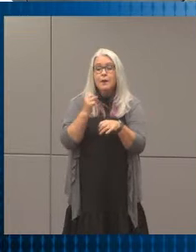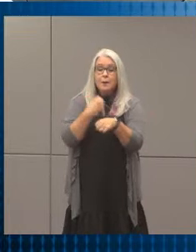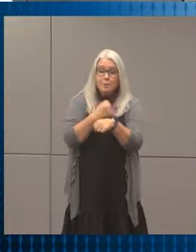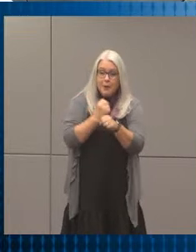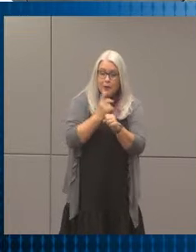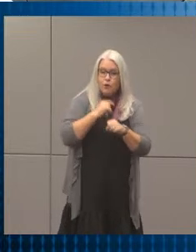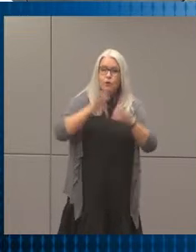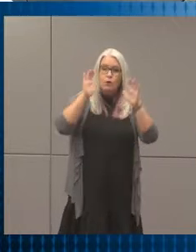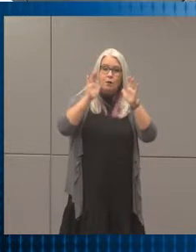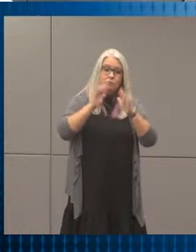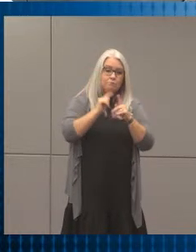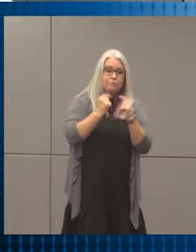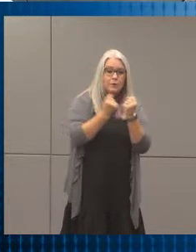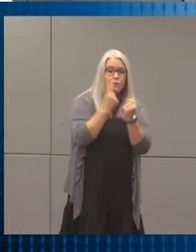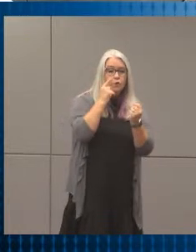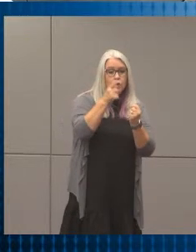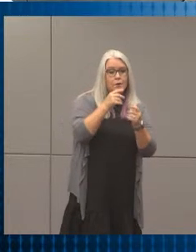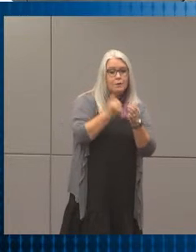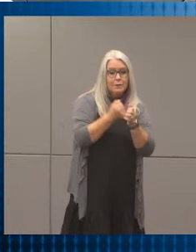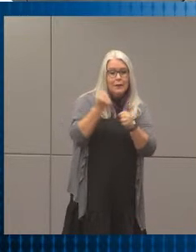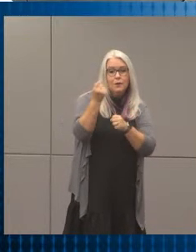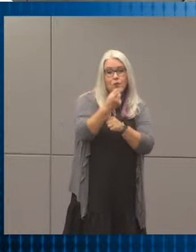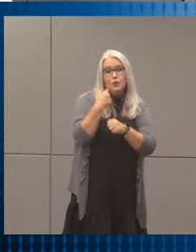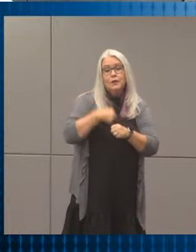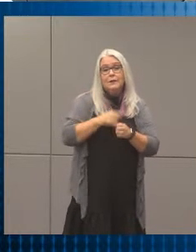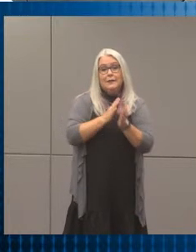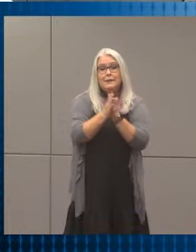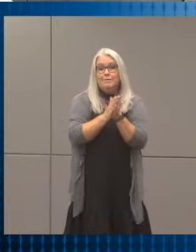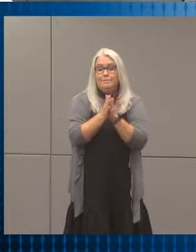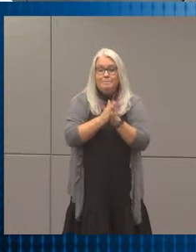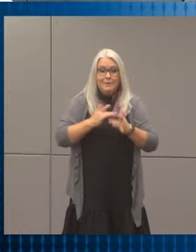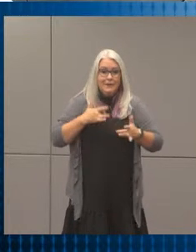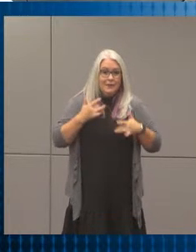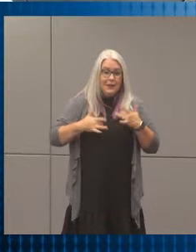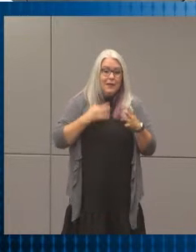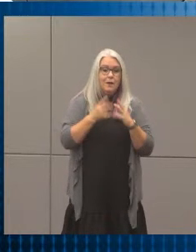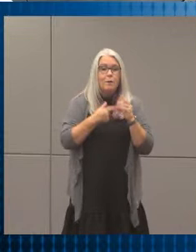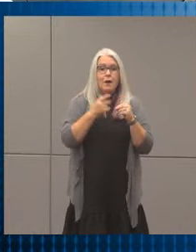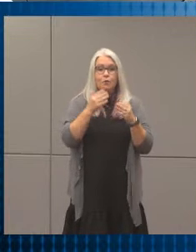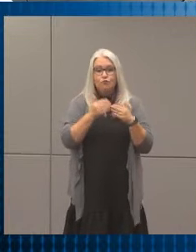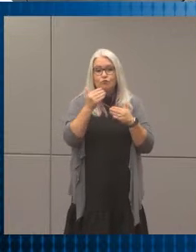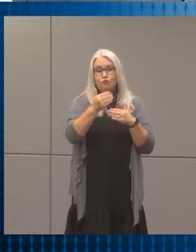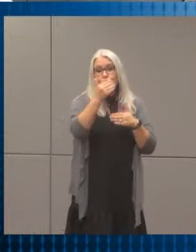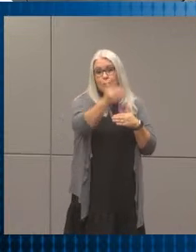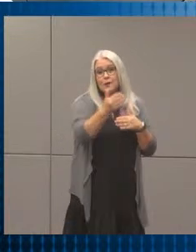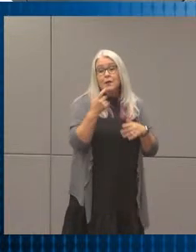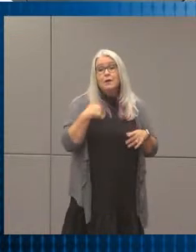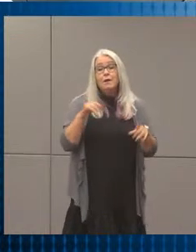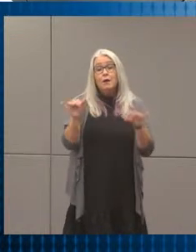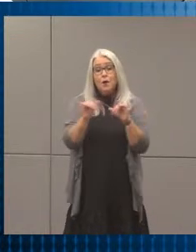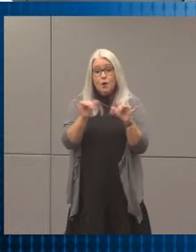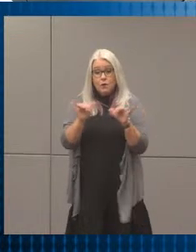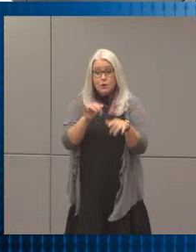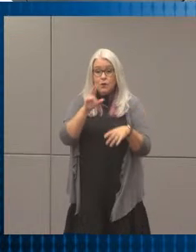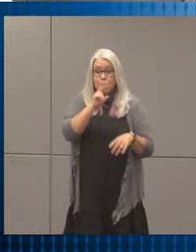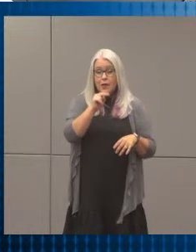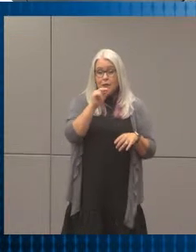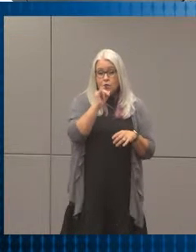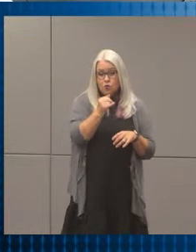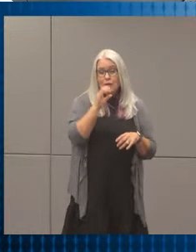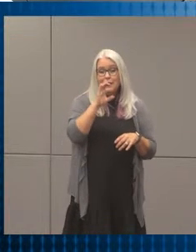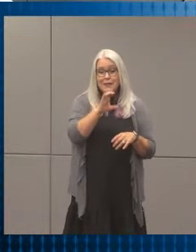for next year. We're really excited with the direction that program is going. And they were also